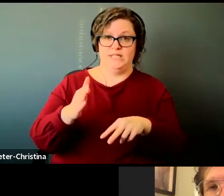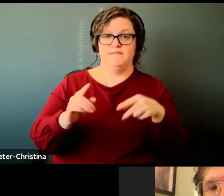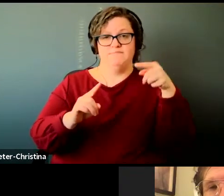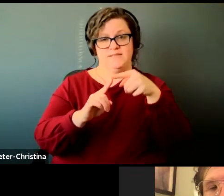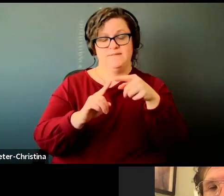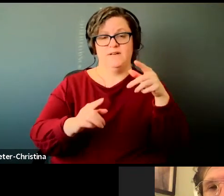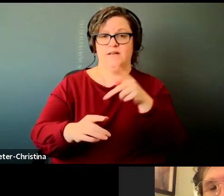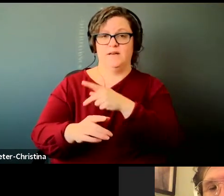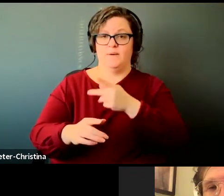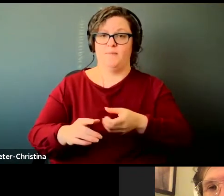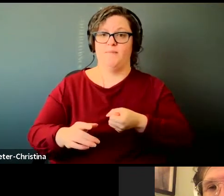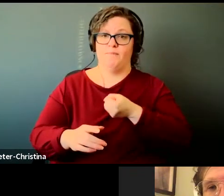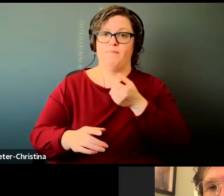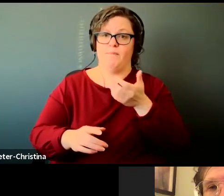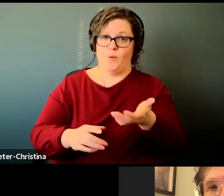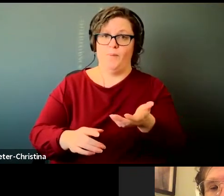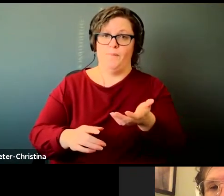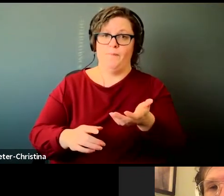is actually the piece